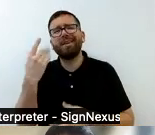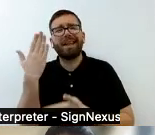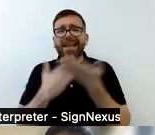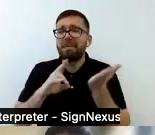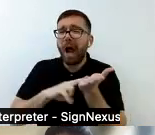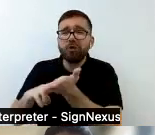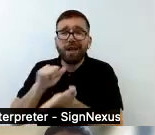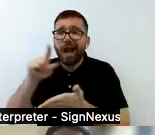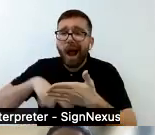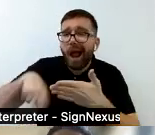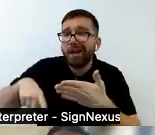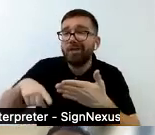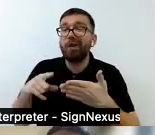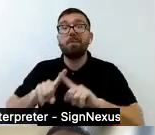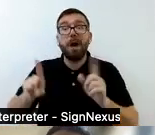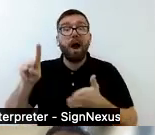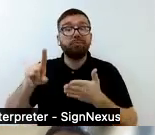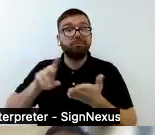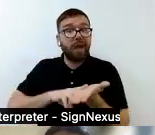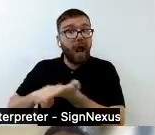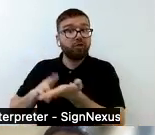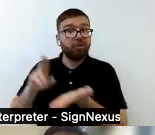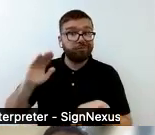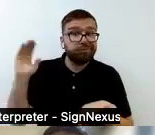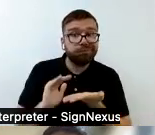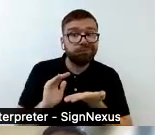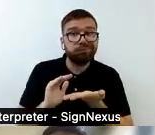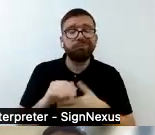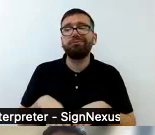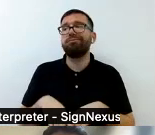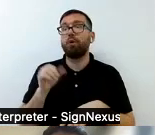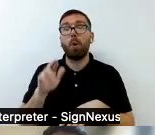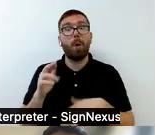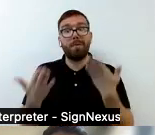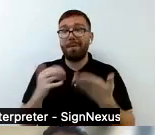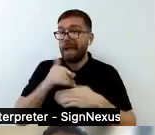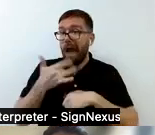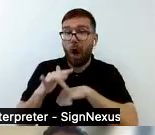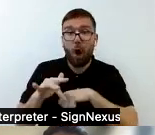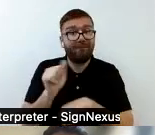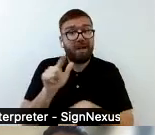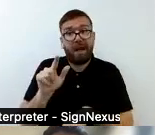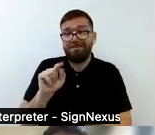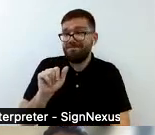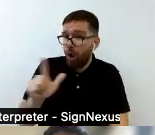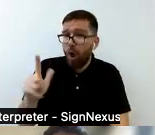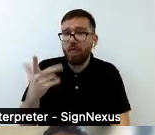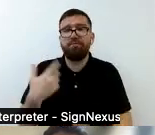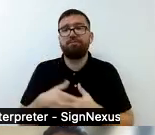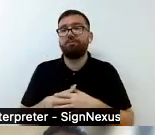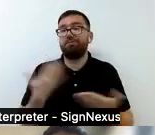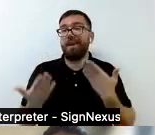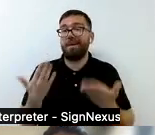rather a reduction in contracts being available or offered at all, perhaps resulting in fewer new